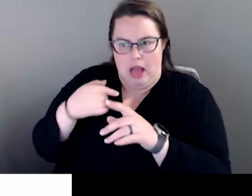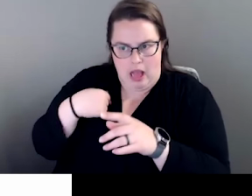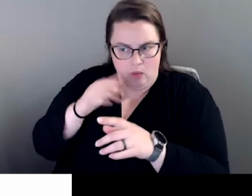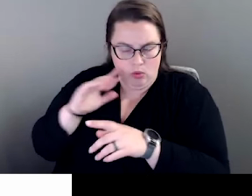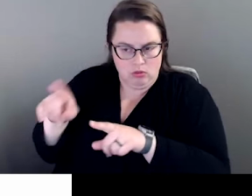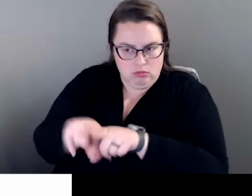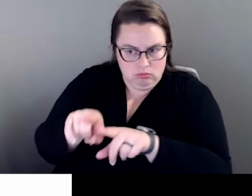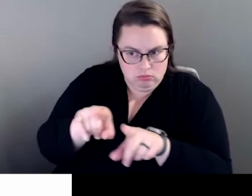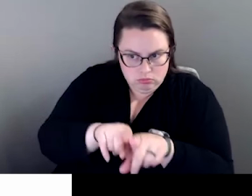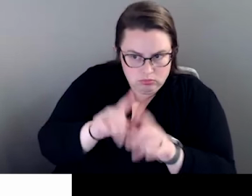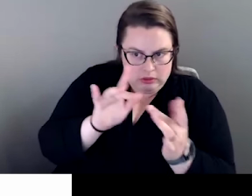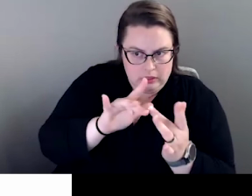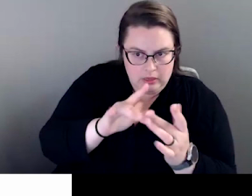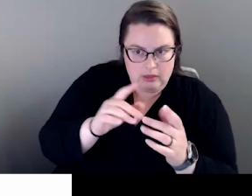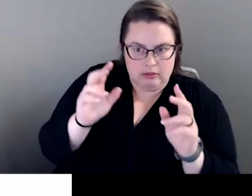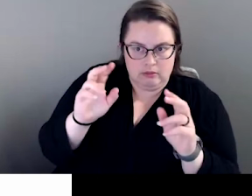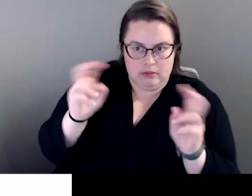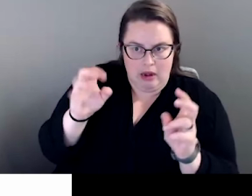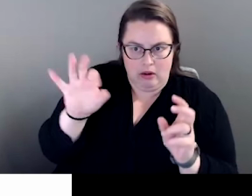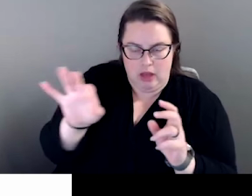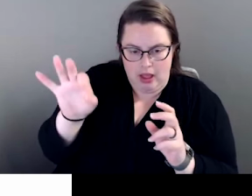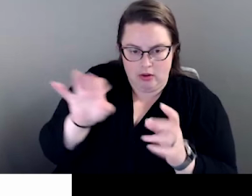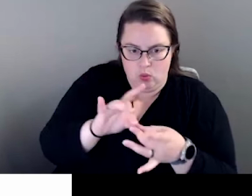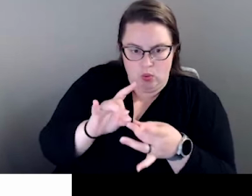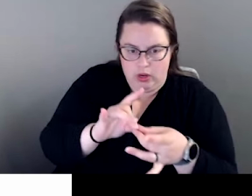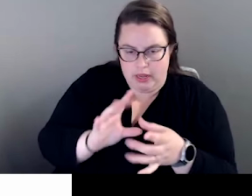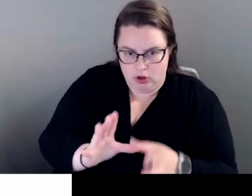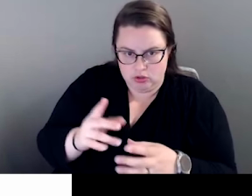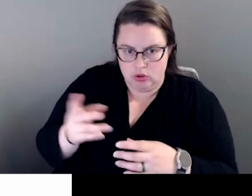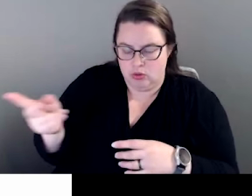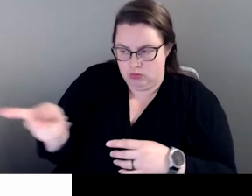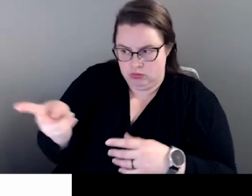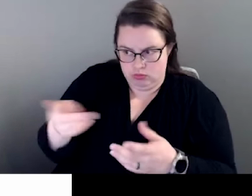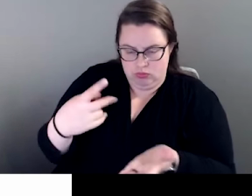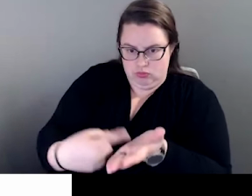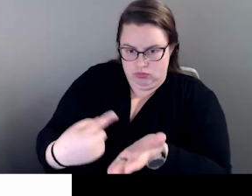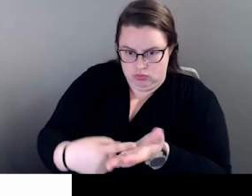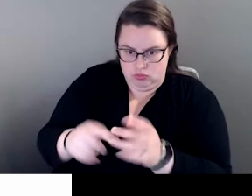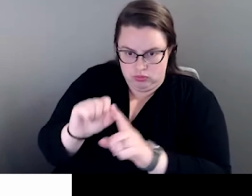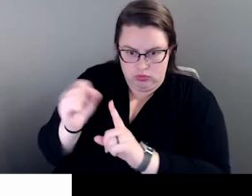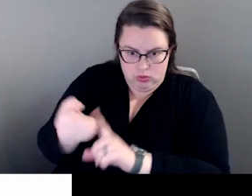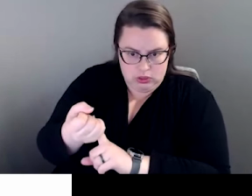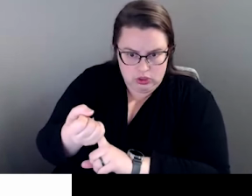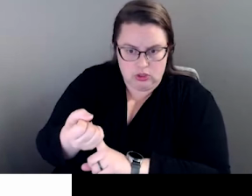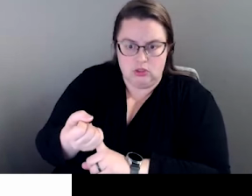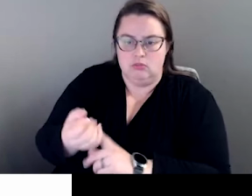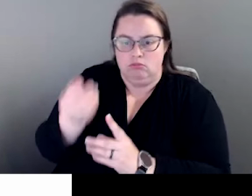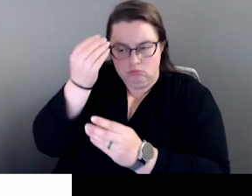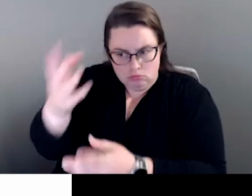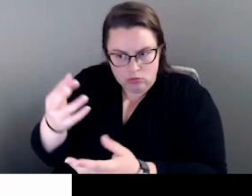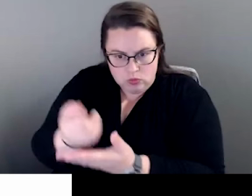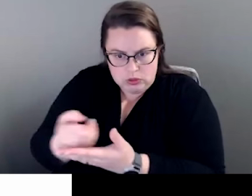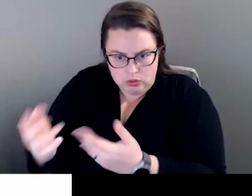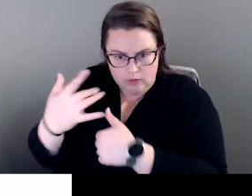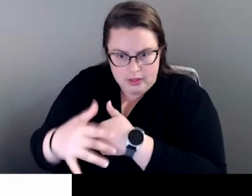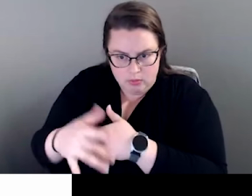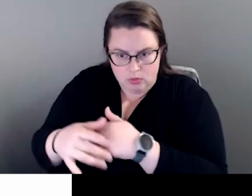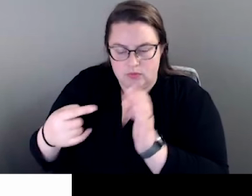to further discuss with her the situation and what we could do. And, that there are resources such as psych